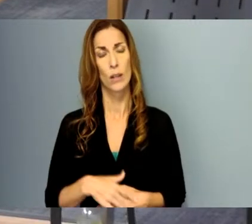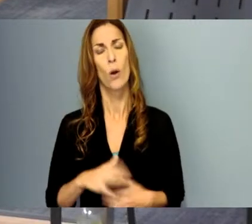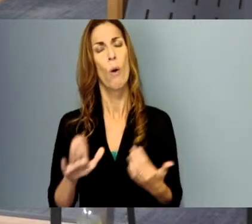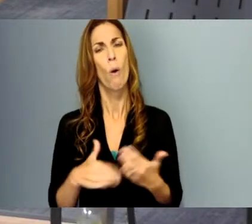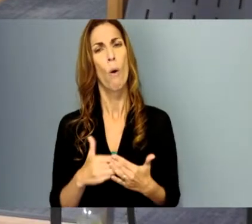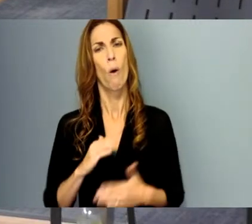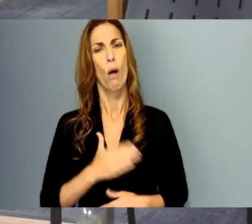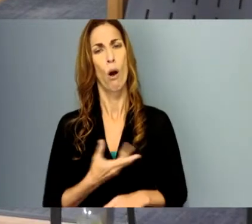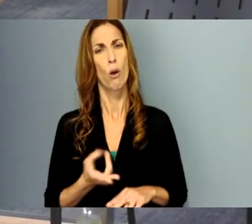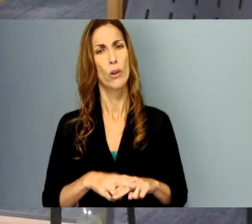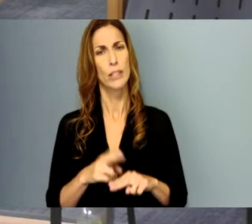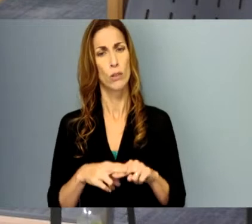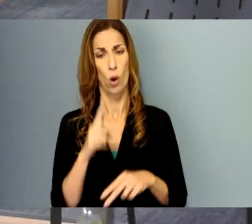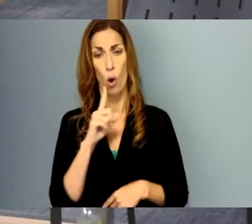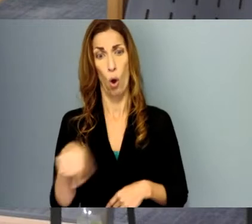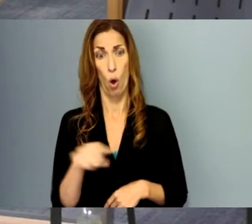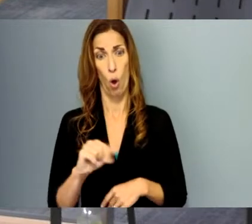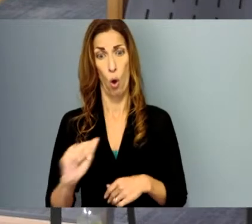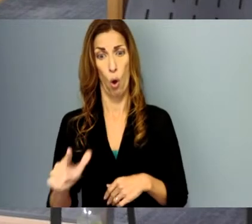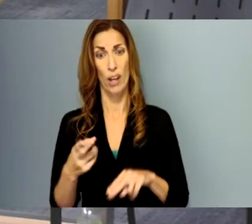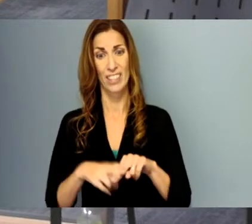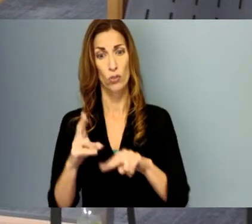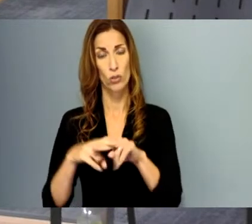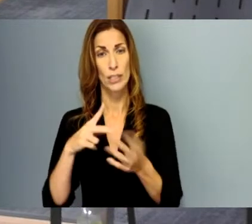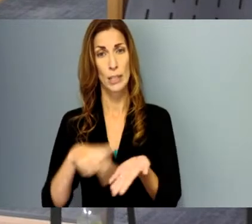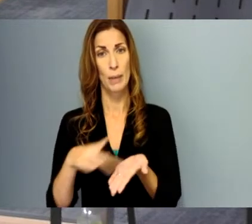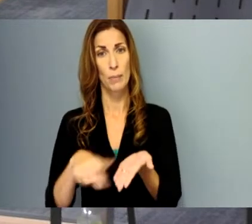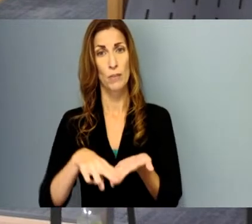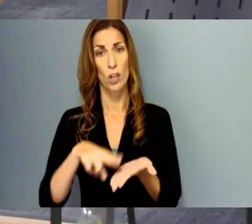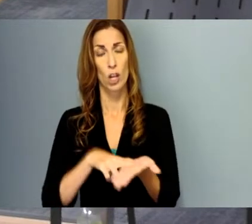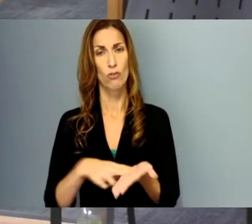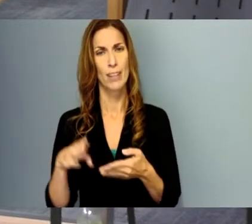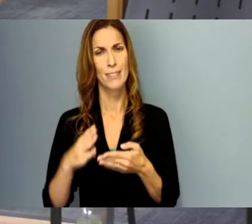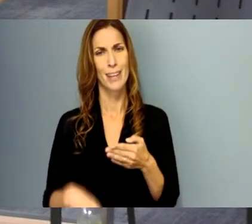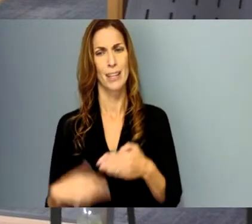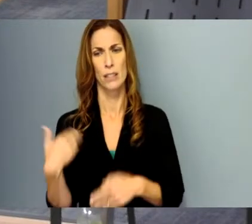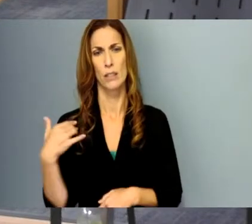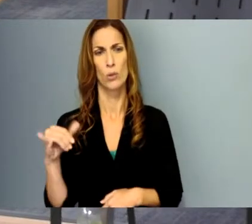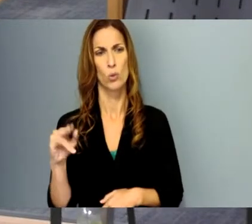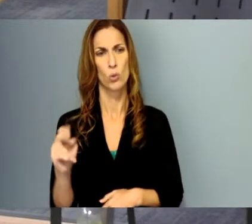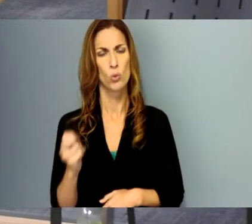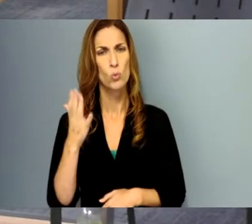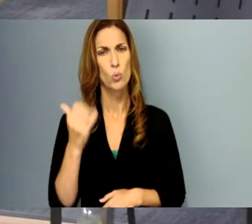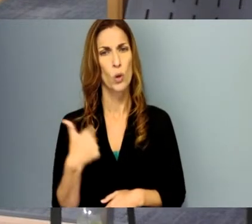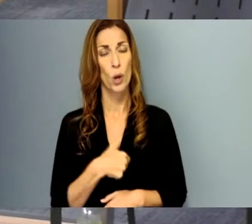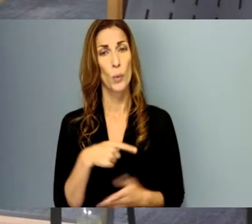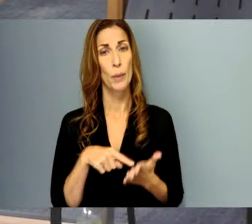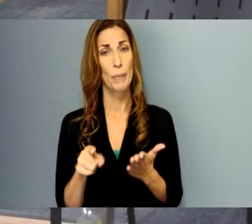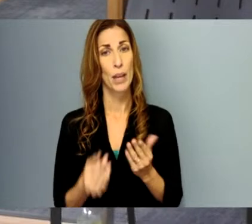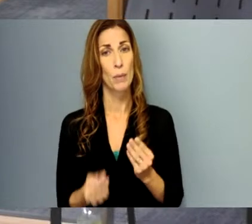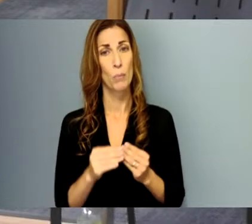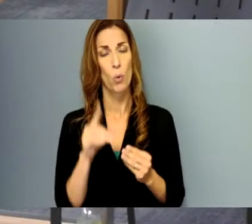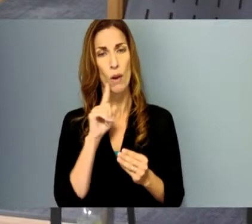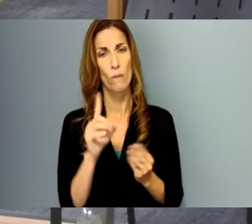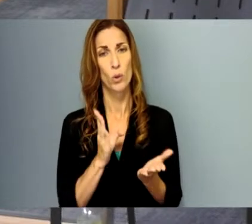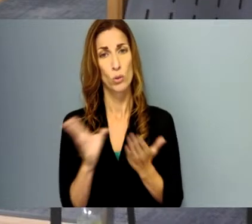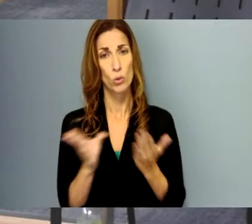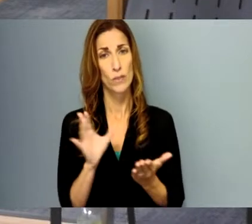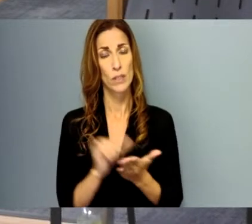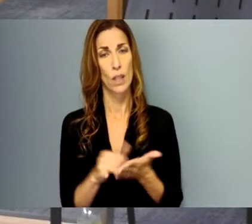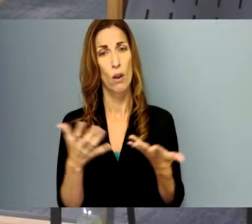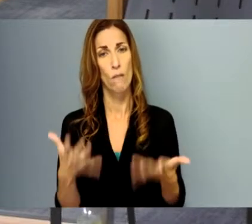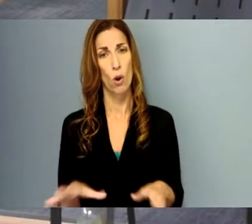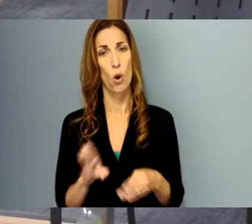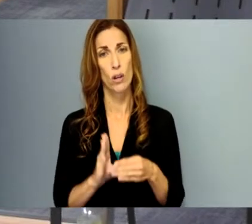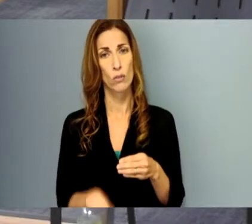are increasing the payments for contracts that ended in June. Why are we paying more for services that have already